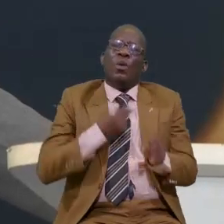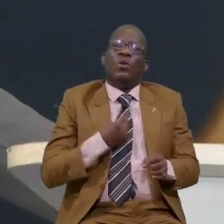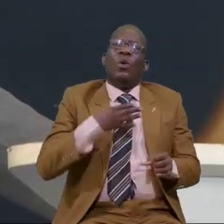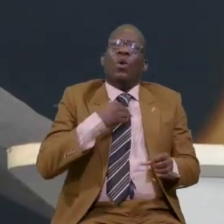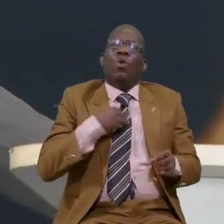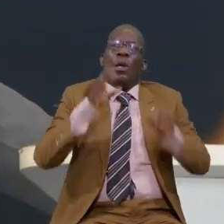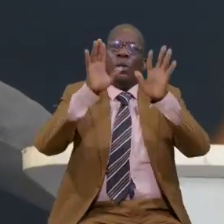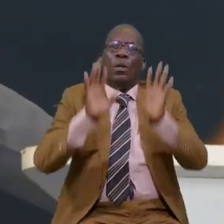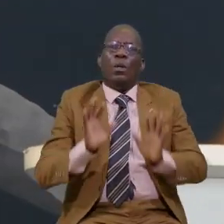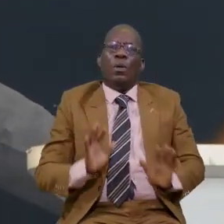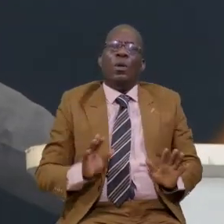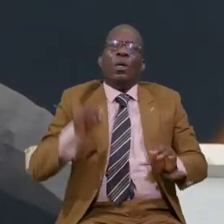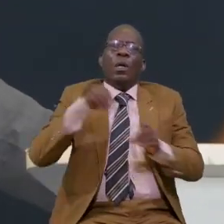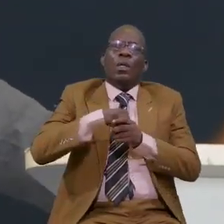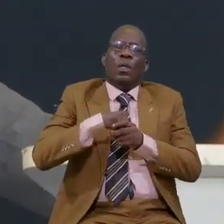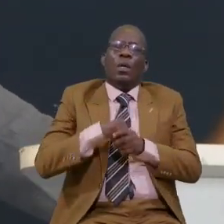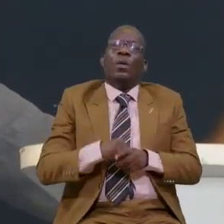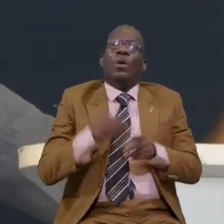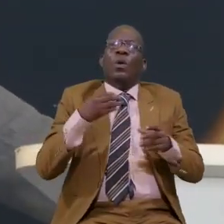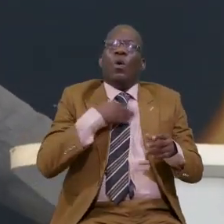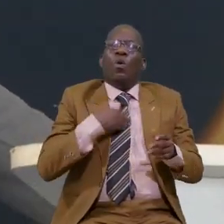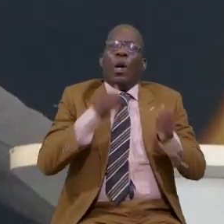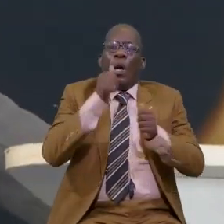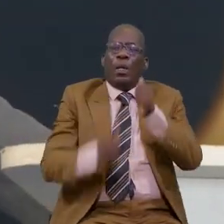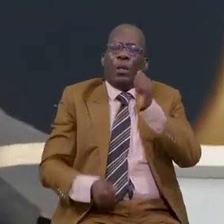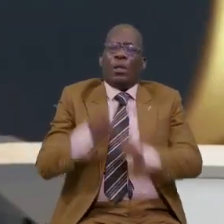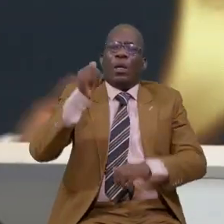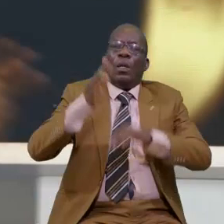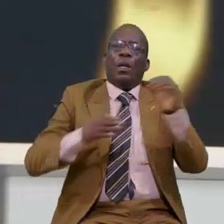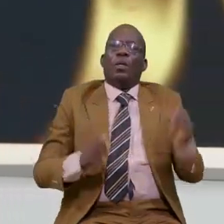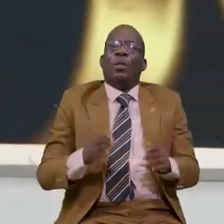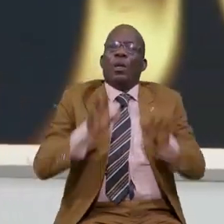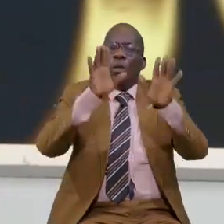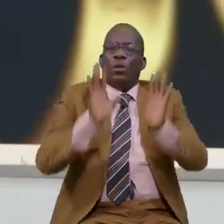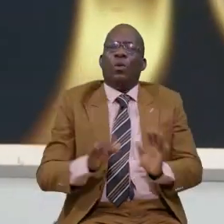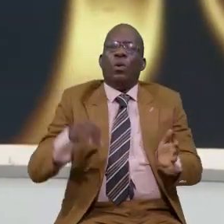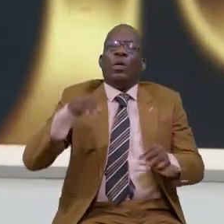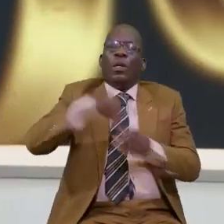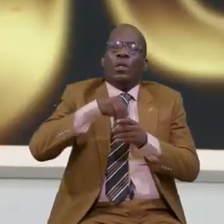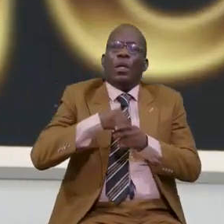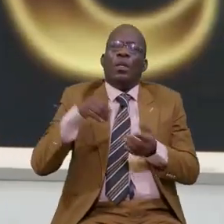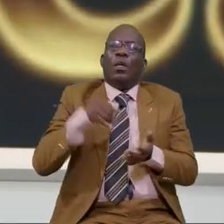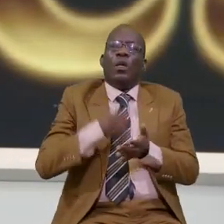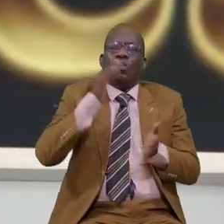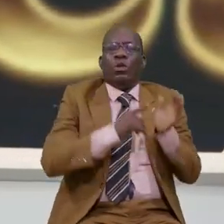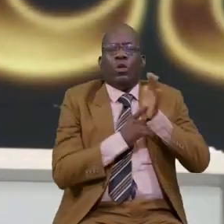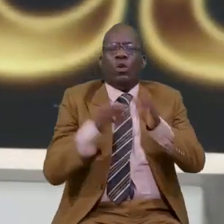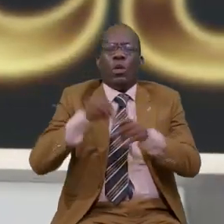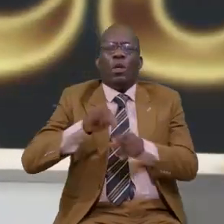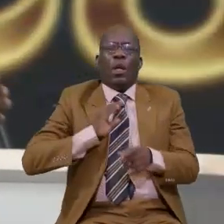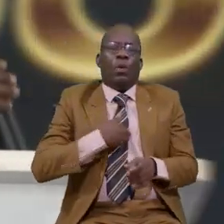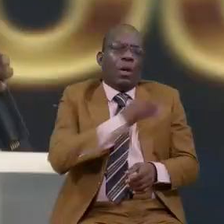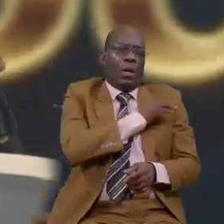inside, whiter than snow on the inside, it will reflect in our character. And we pray you